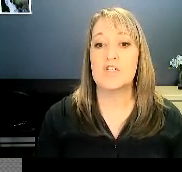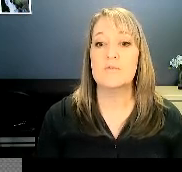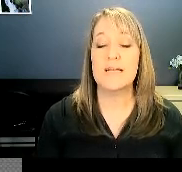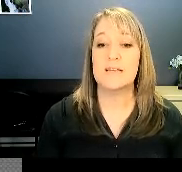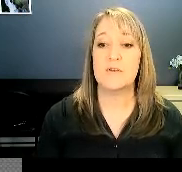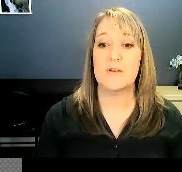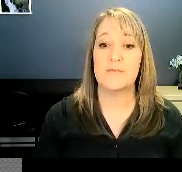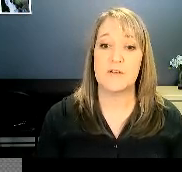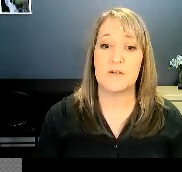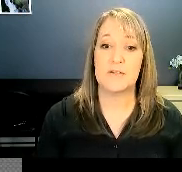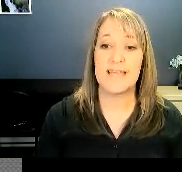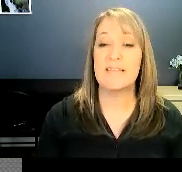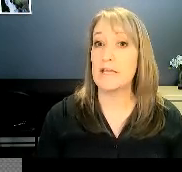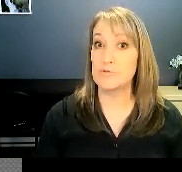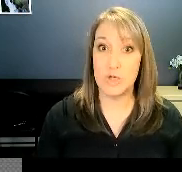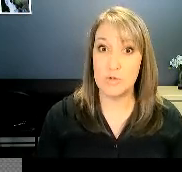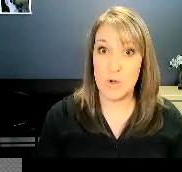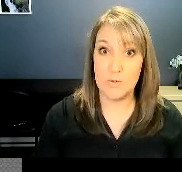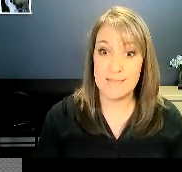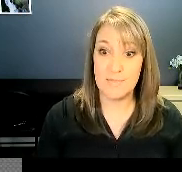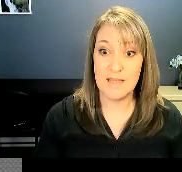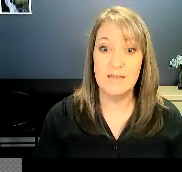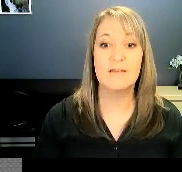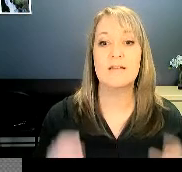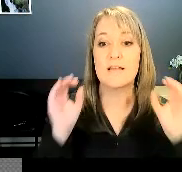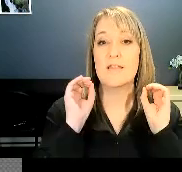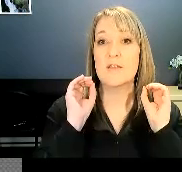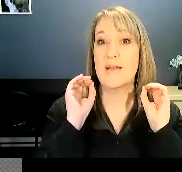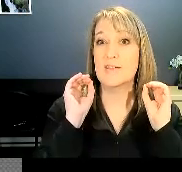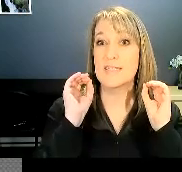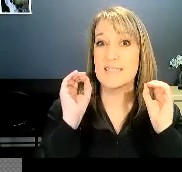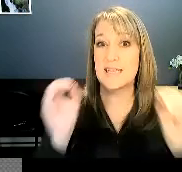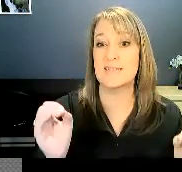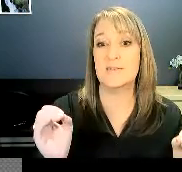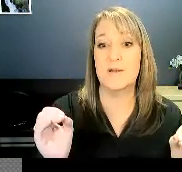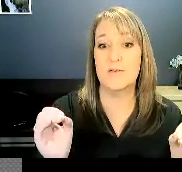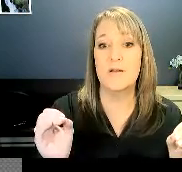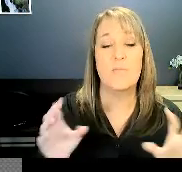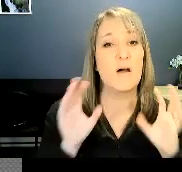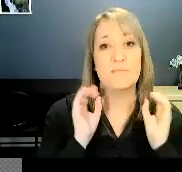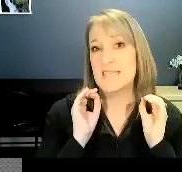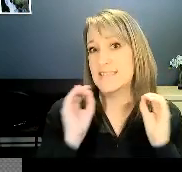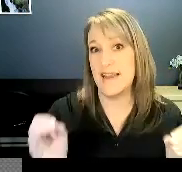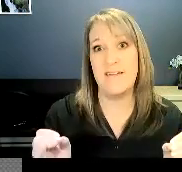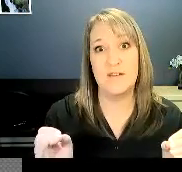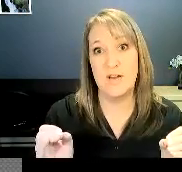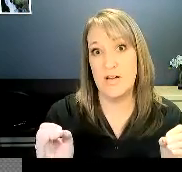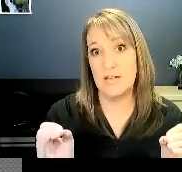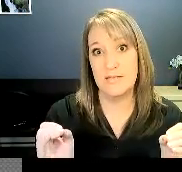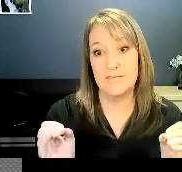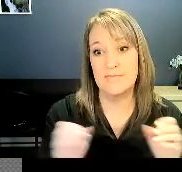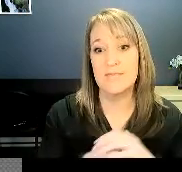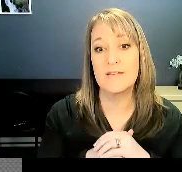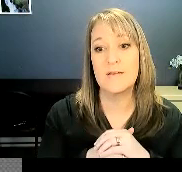There are two ways. If you're saying that you don't own something, then you actually sign 0. Bob doesn't have a